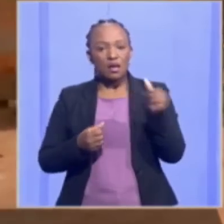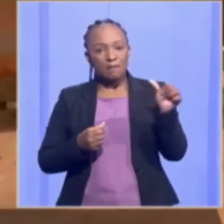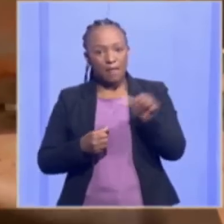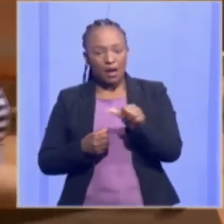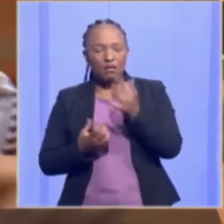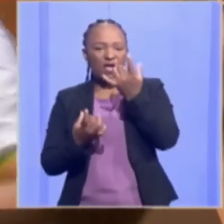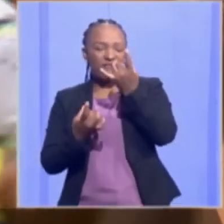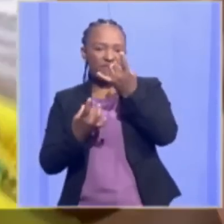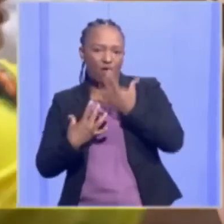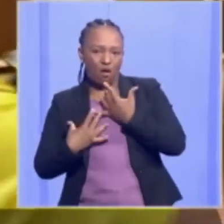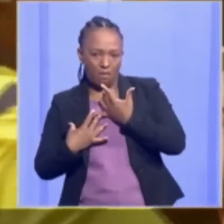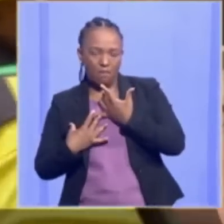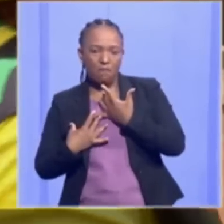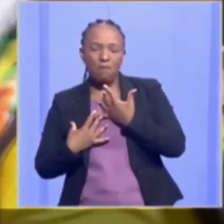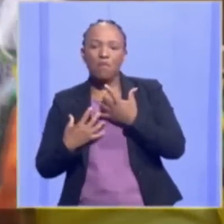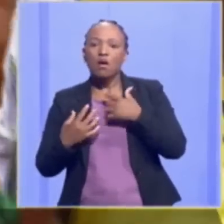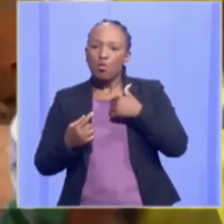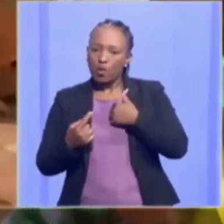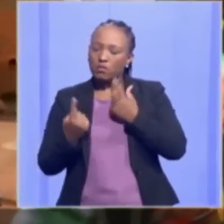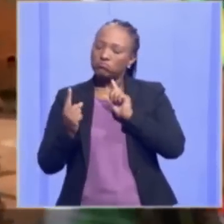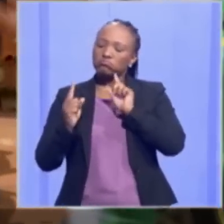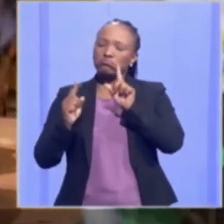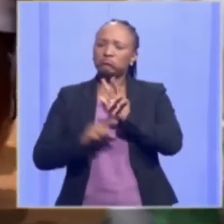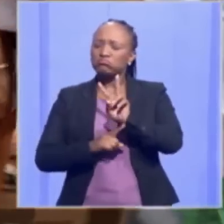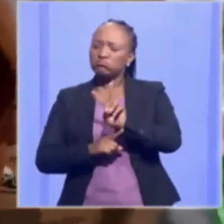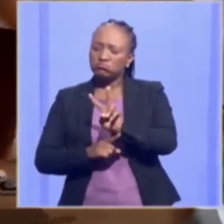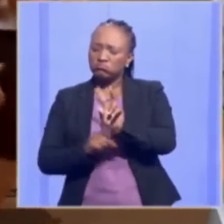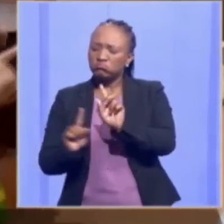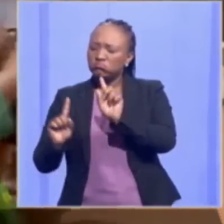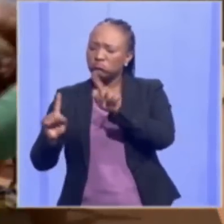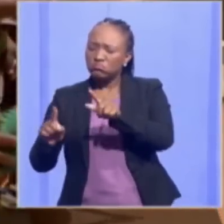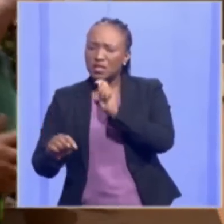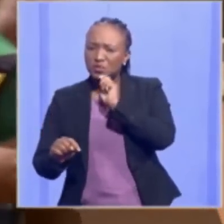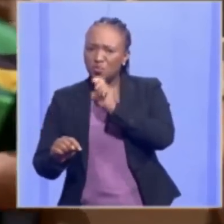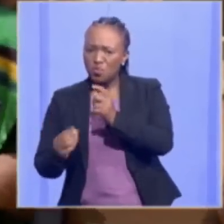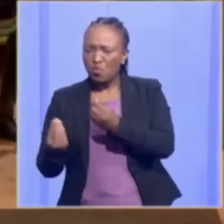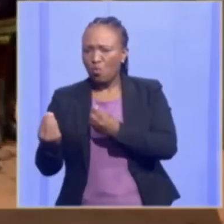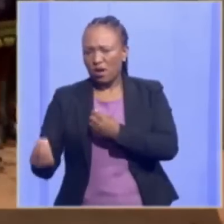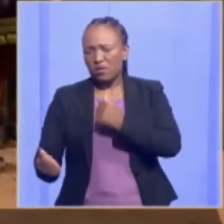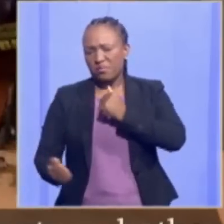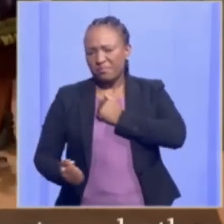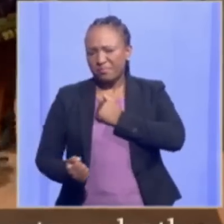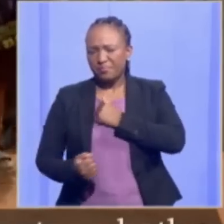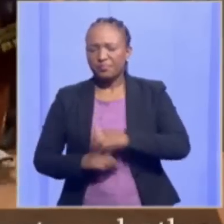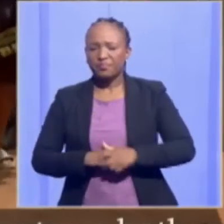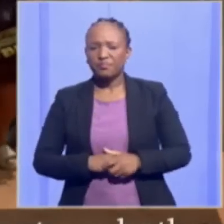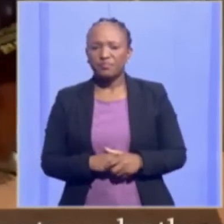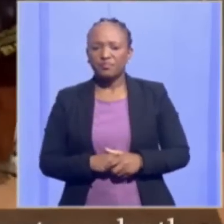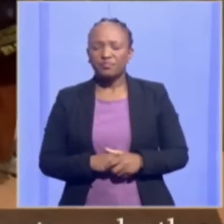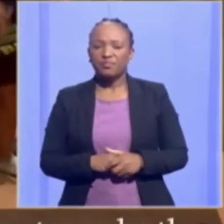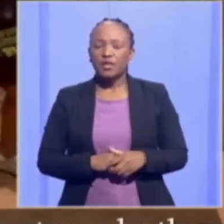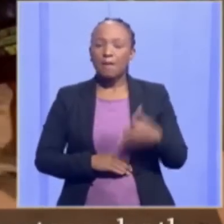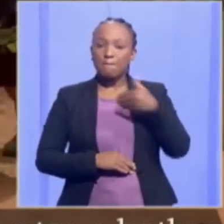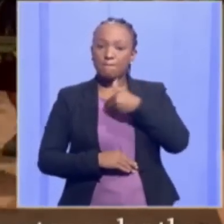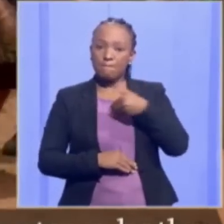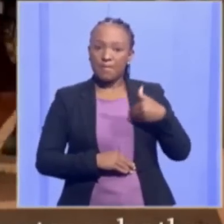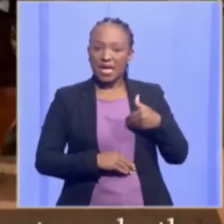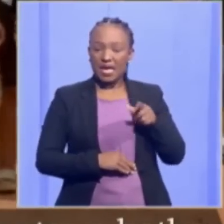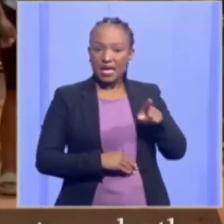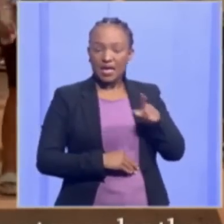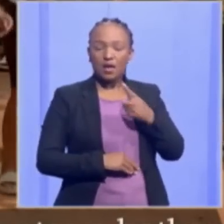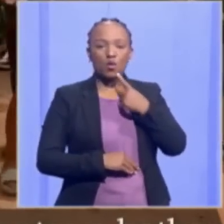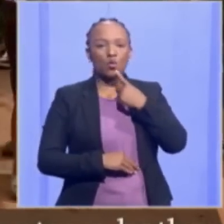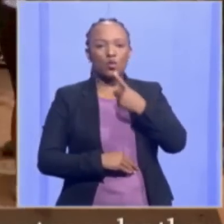ntsebisa, mme ya re ha re fihla sebakeng seo ra fumana hore ke ngwana wa rona. Mmangwana o re mmelaelwa wa ketso ena e